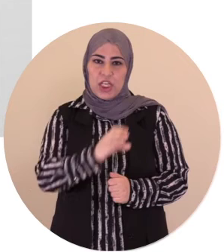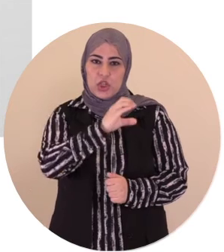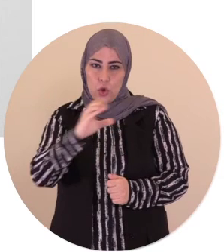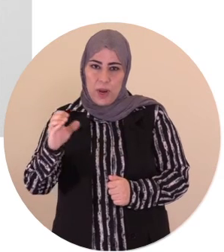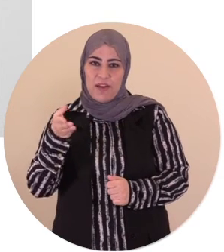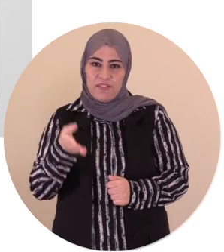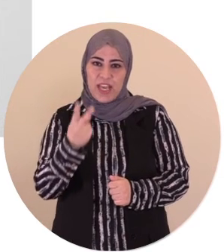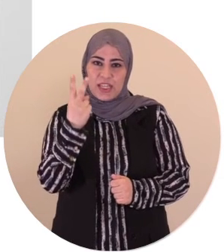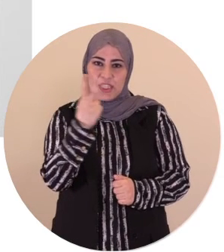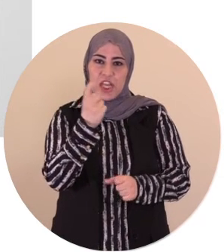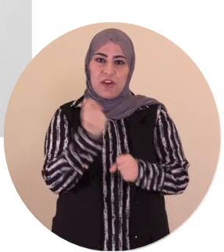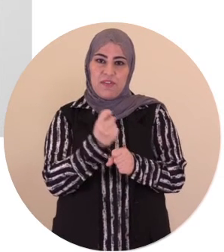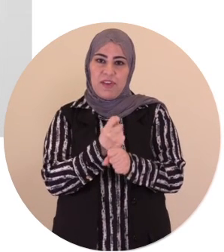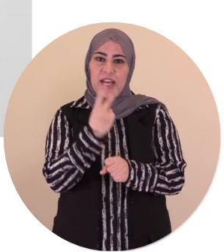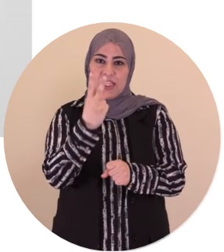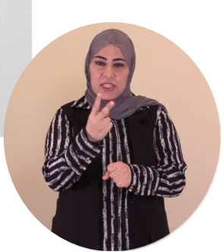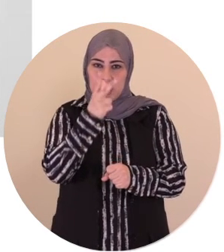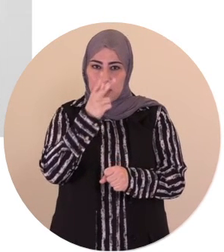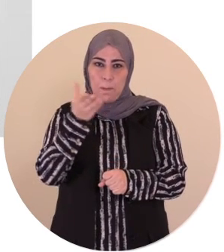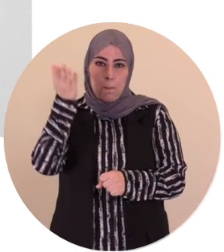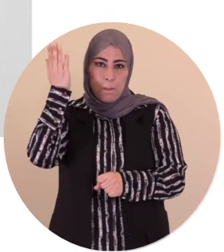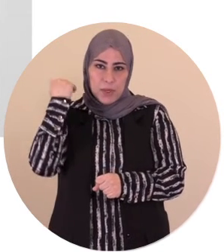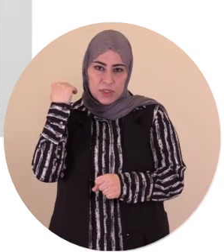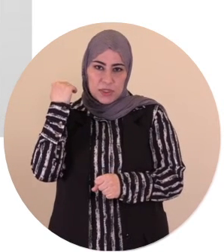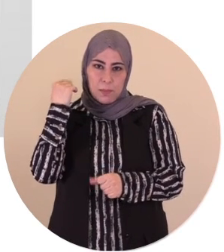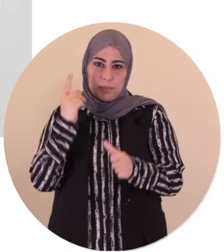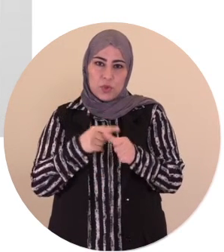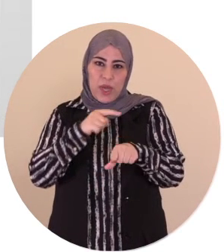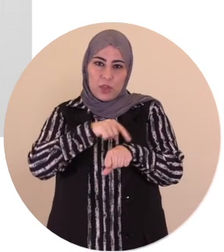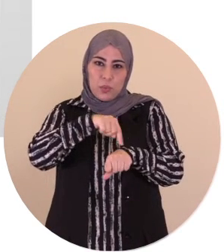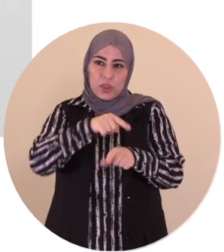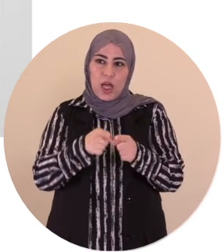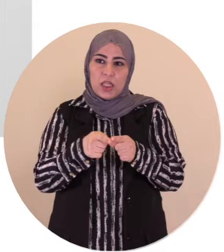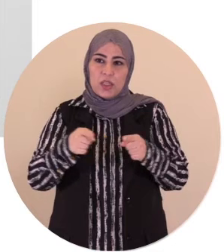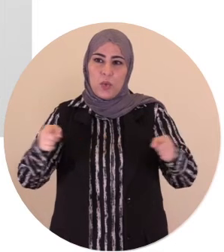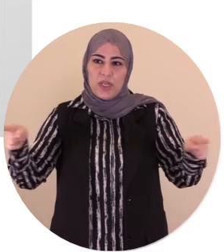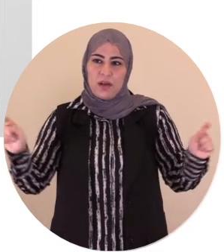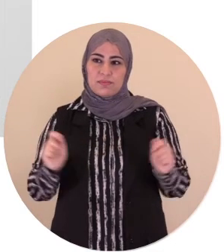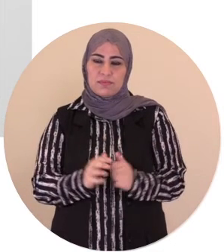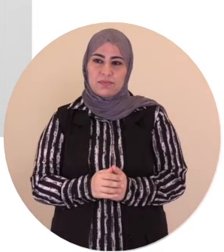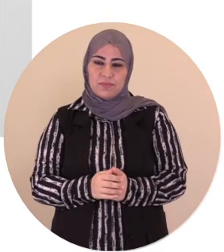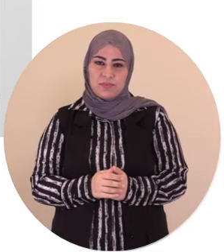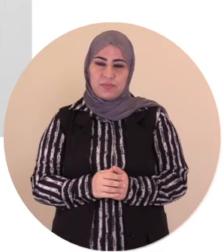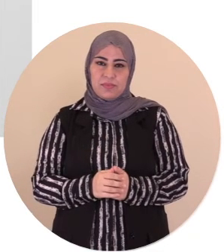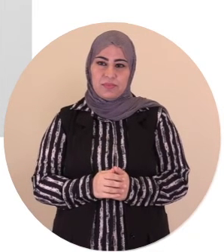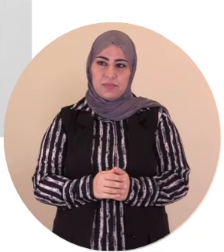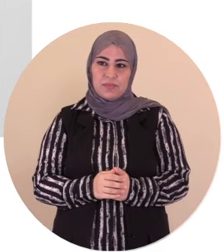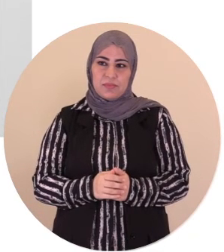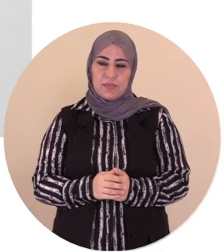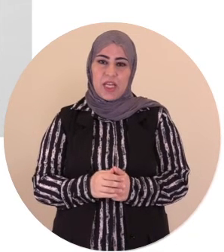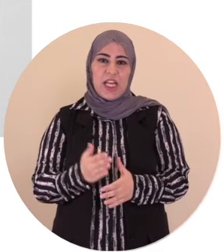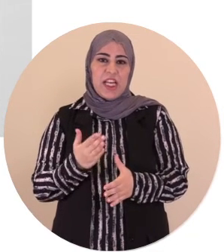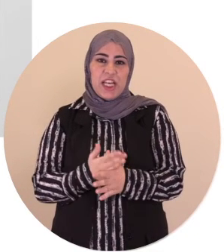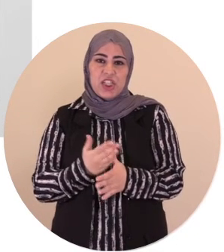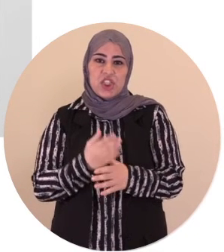to a duration of an event taking place before a certain time in the past. Now, when do we use it? We use it to talk about what?